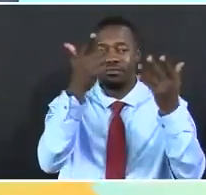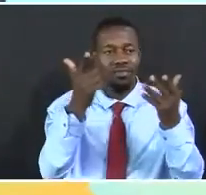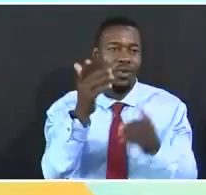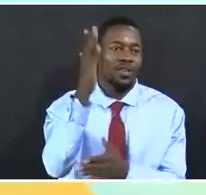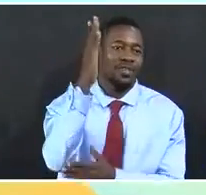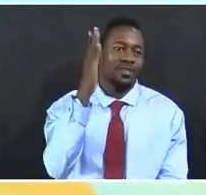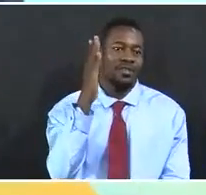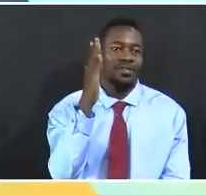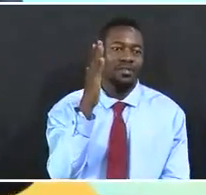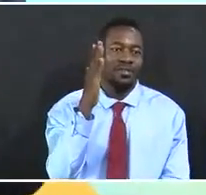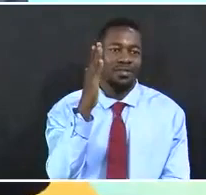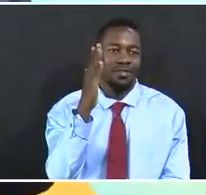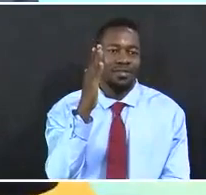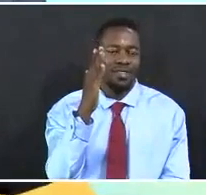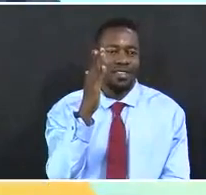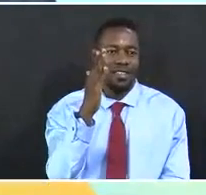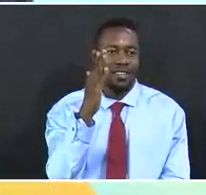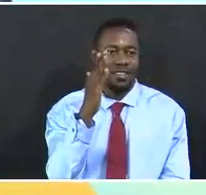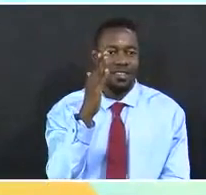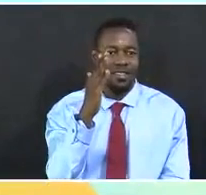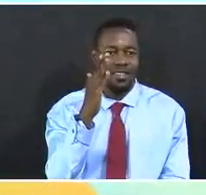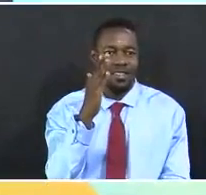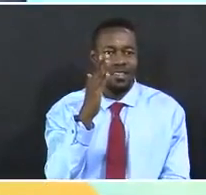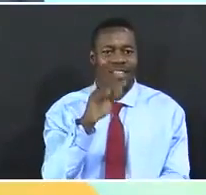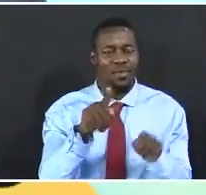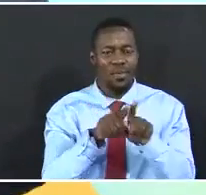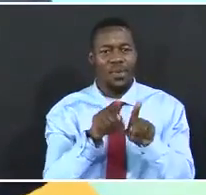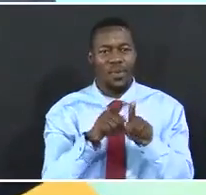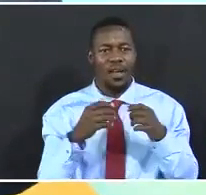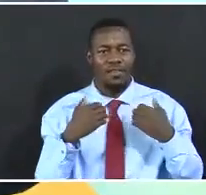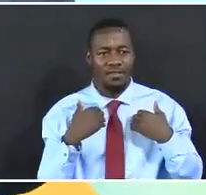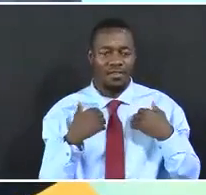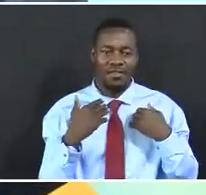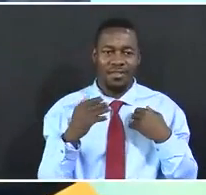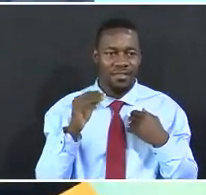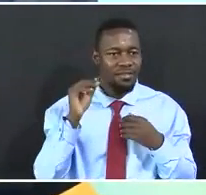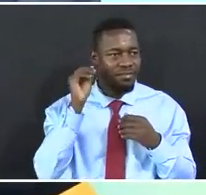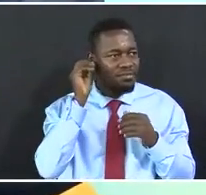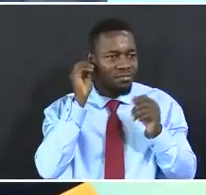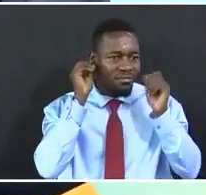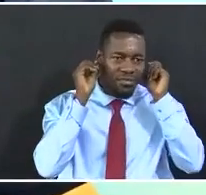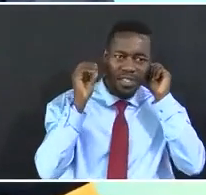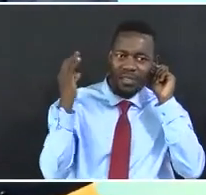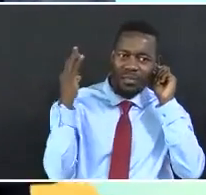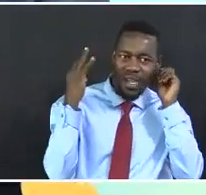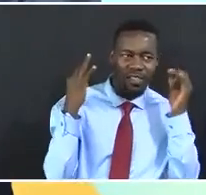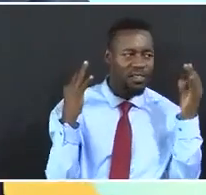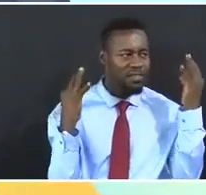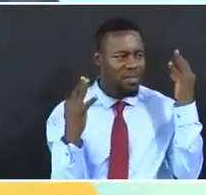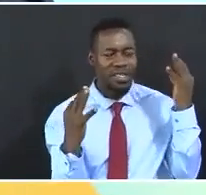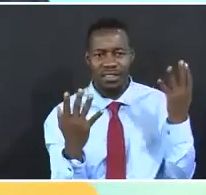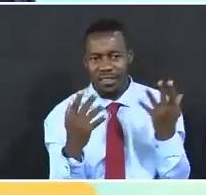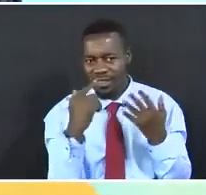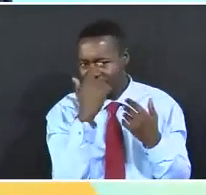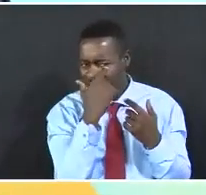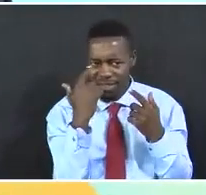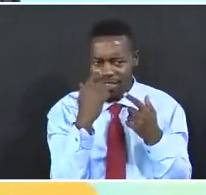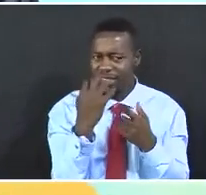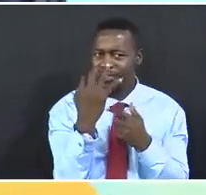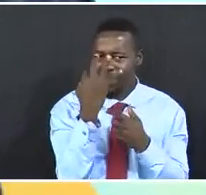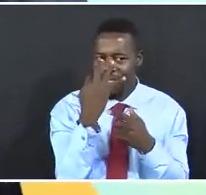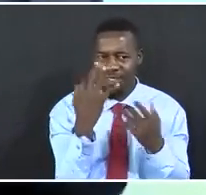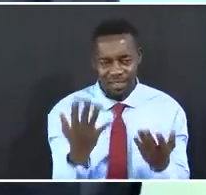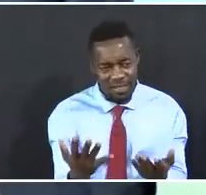We also have Ngong Hills. The Ngong Hills that are near here. Those ones who have not been there, you can go there and